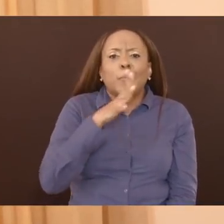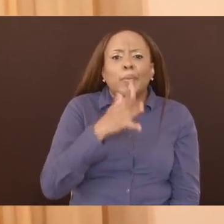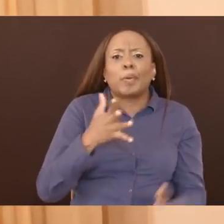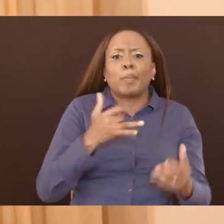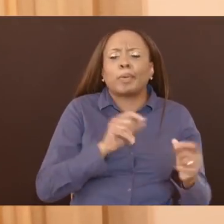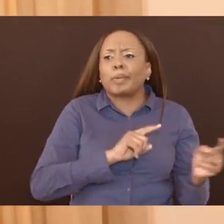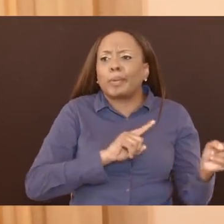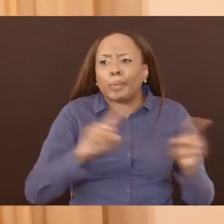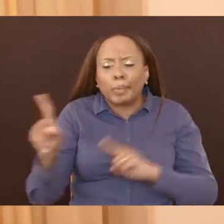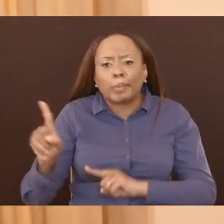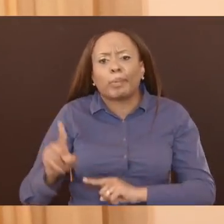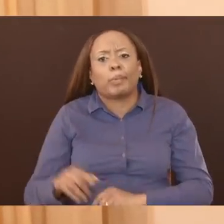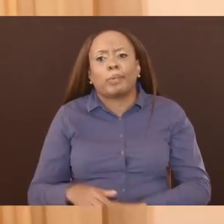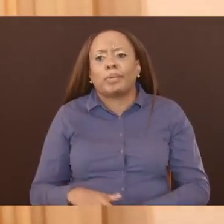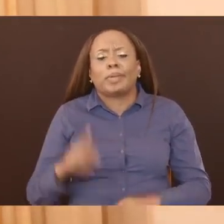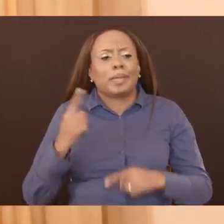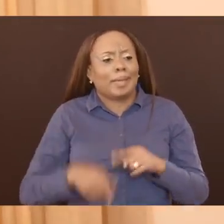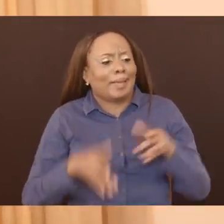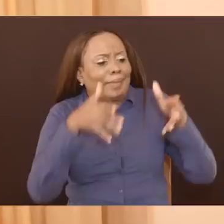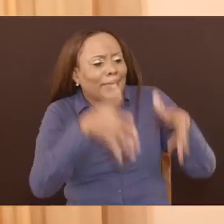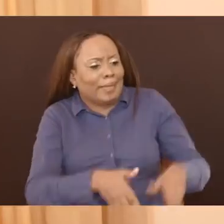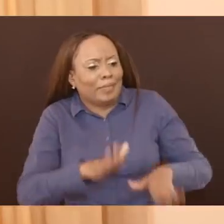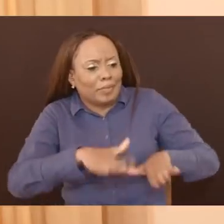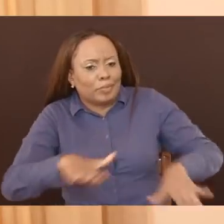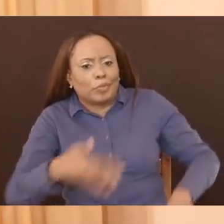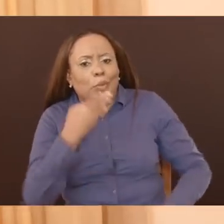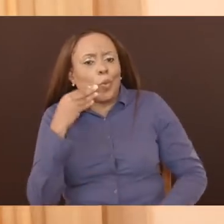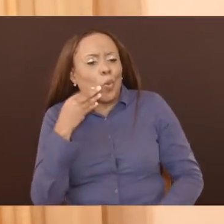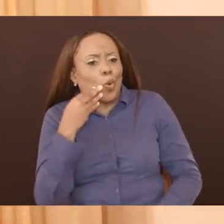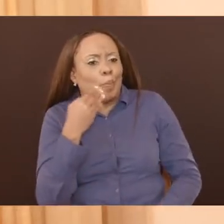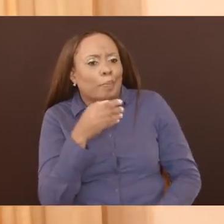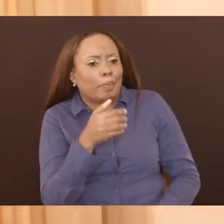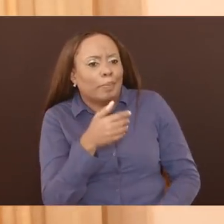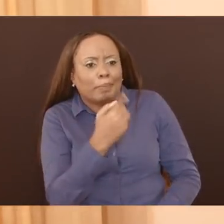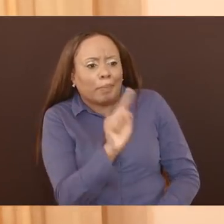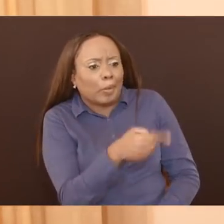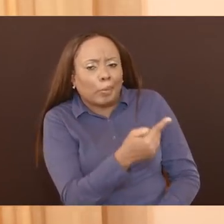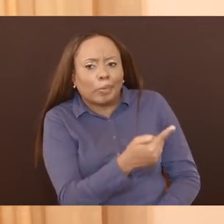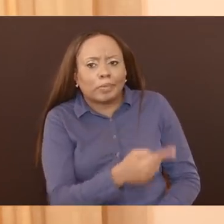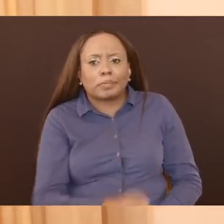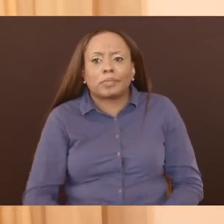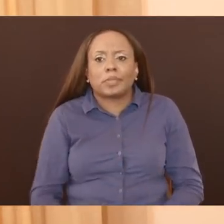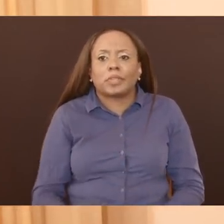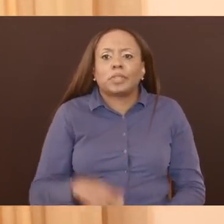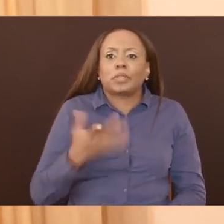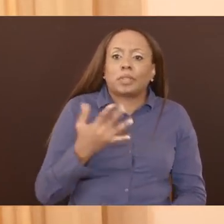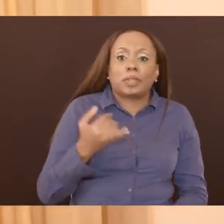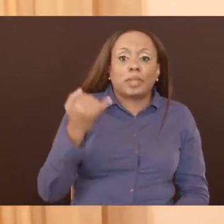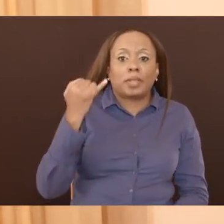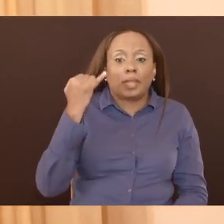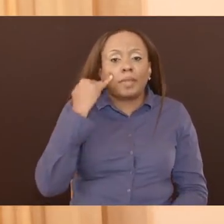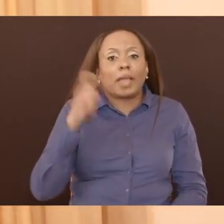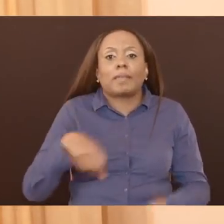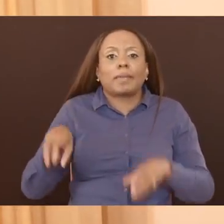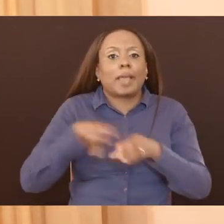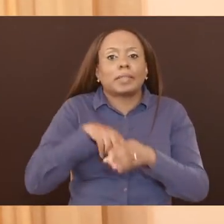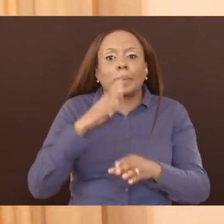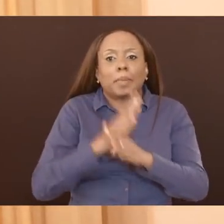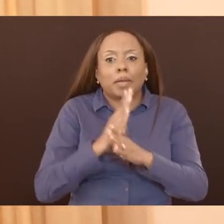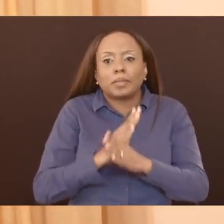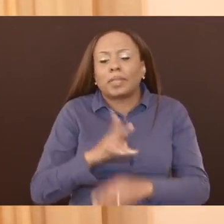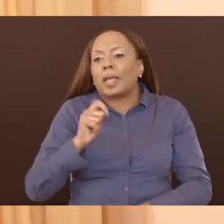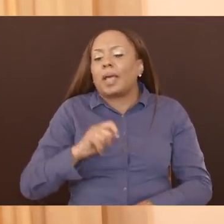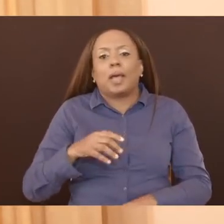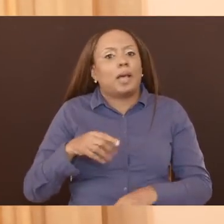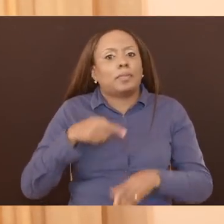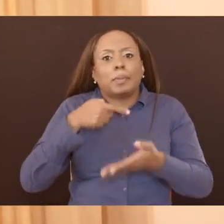two children and herself, she can't leave the younger child at home alone. So first of all, she's moving with four. If she has to catch bus, she got to pay bus fare to go